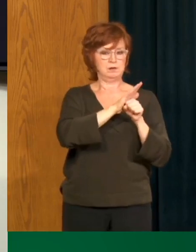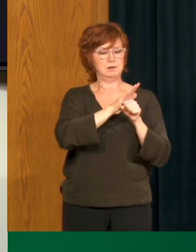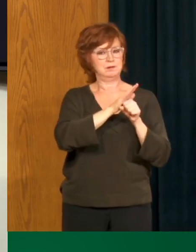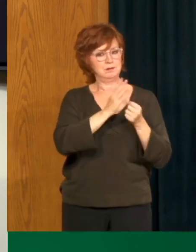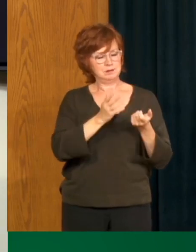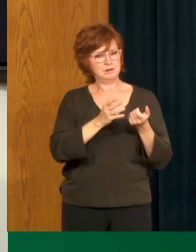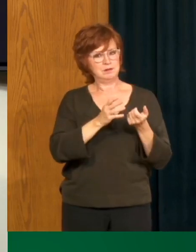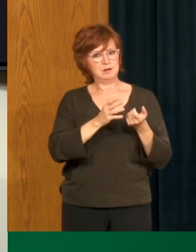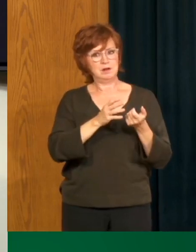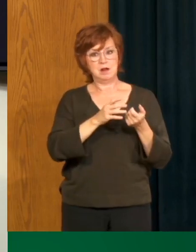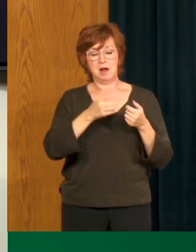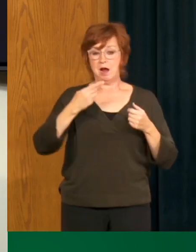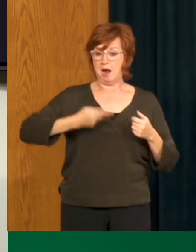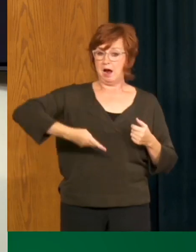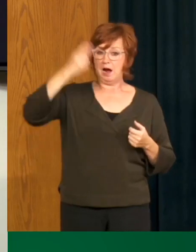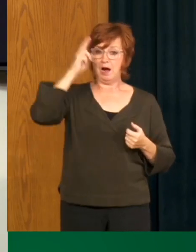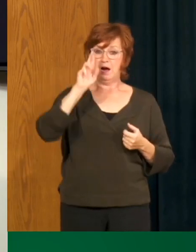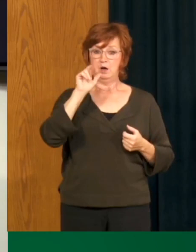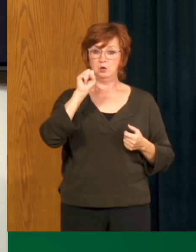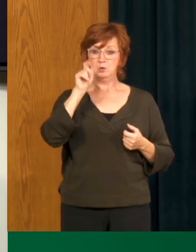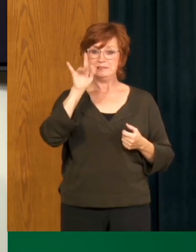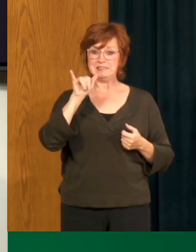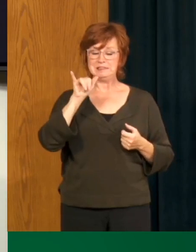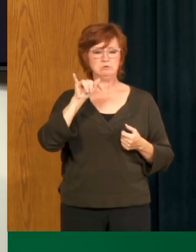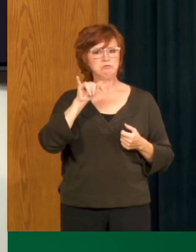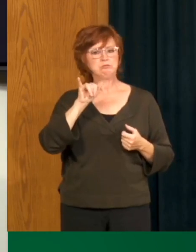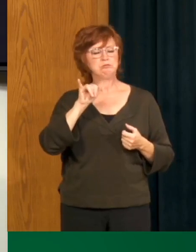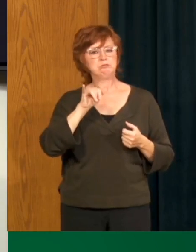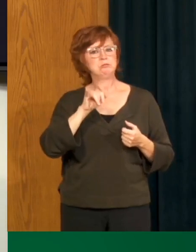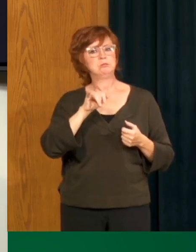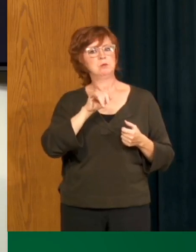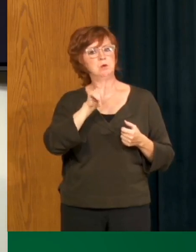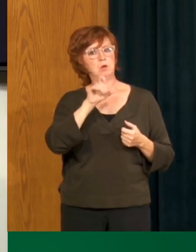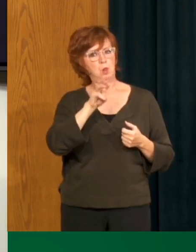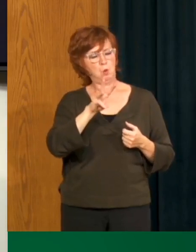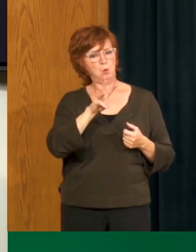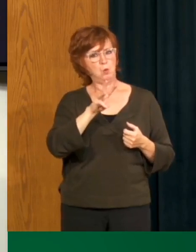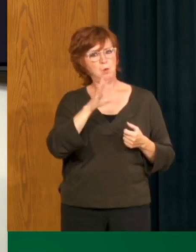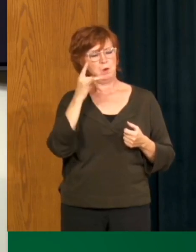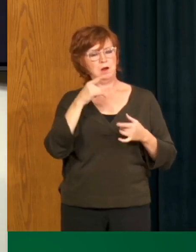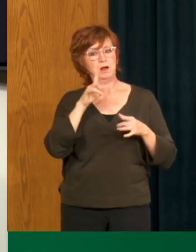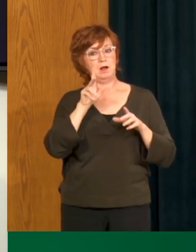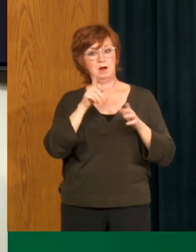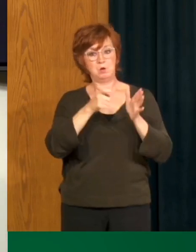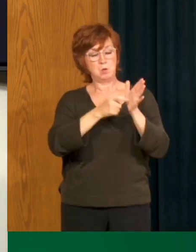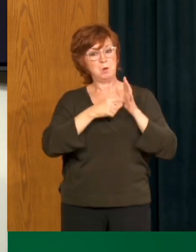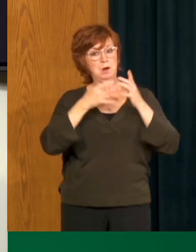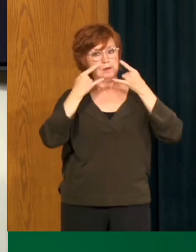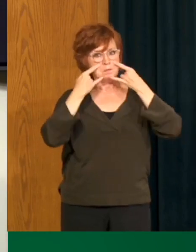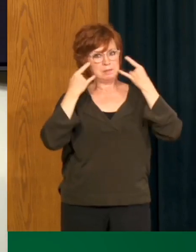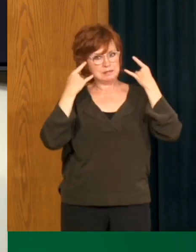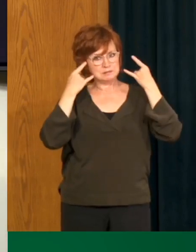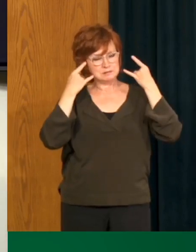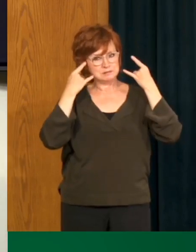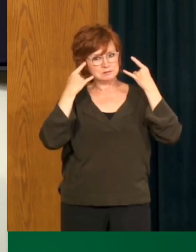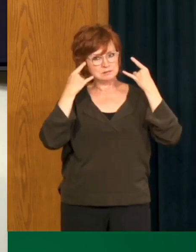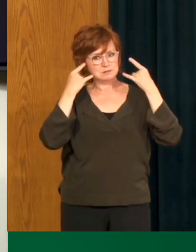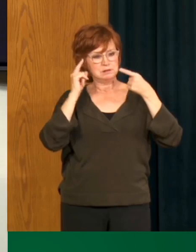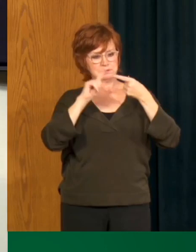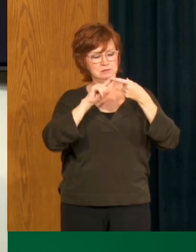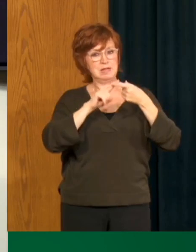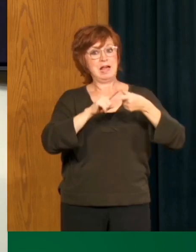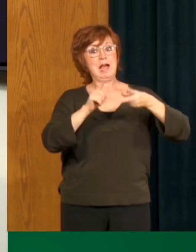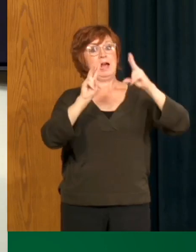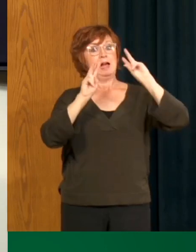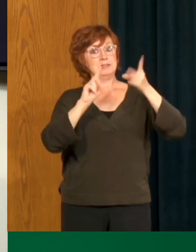expected to wear a reusable mask. You should not travel if you're unwell. And there have been few instances, and I'm not aware of